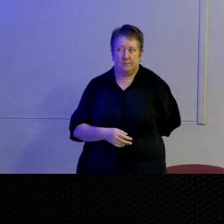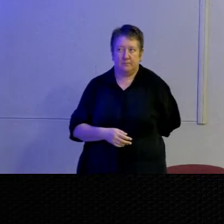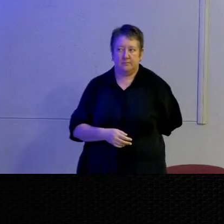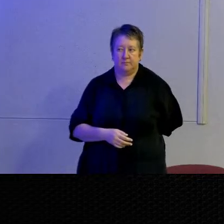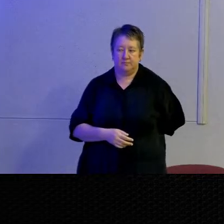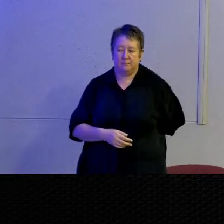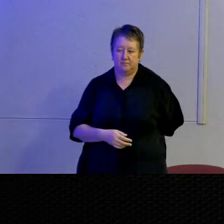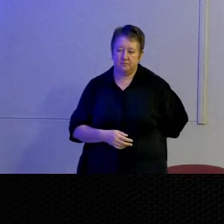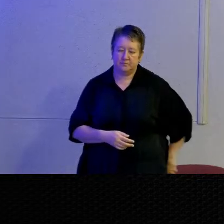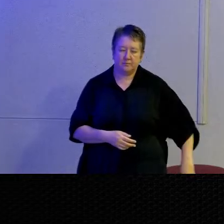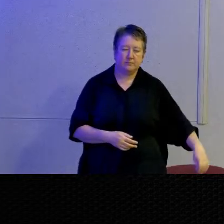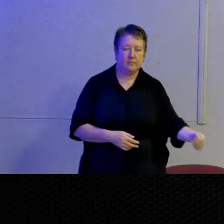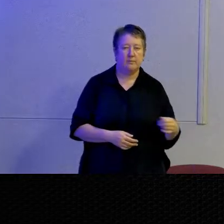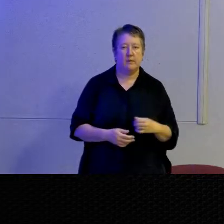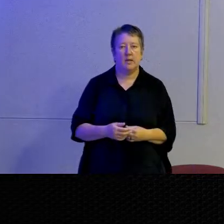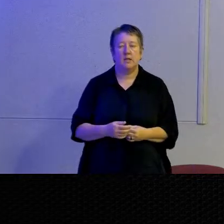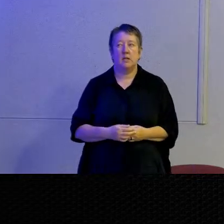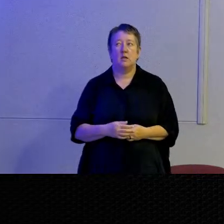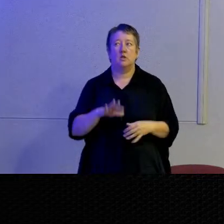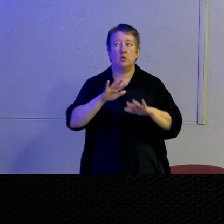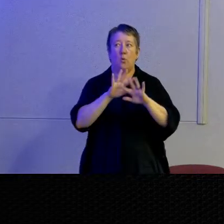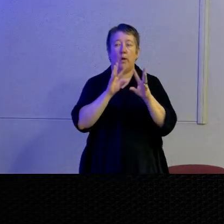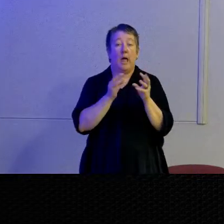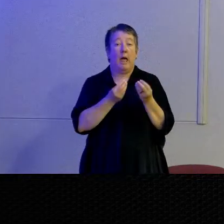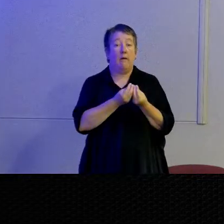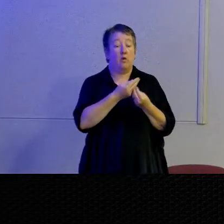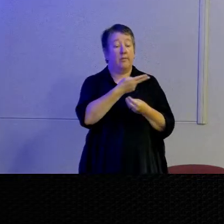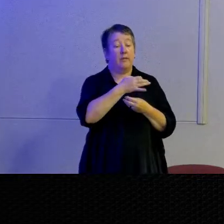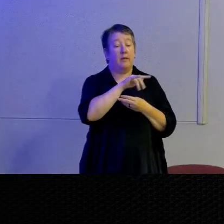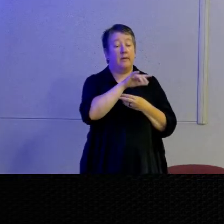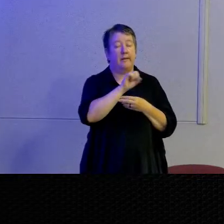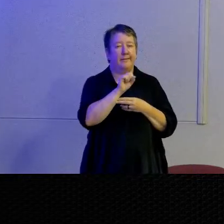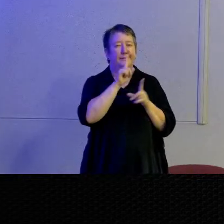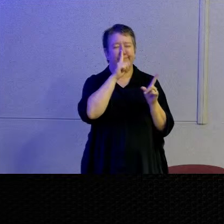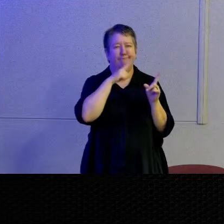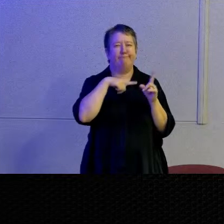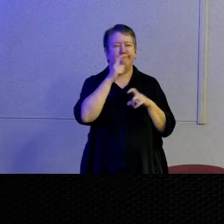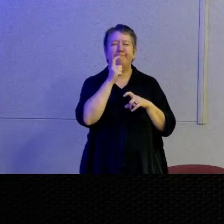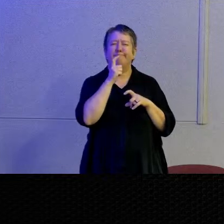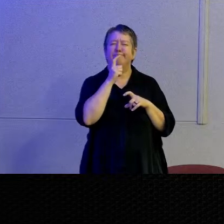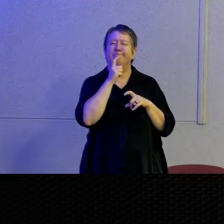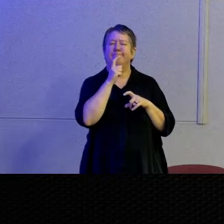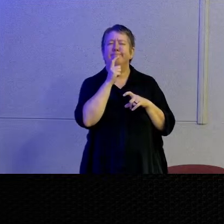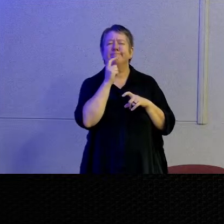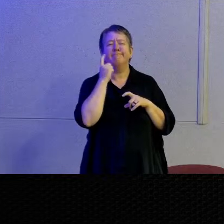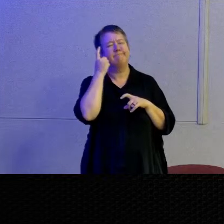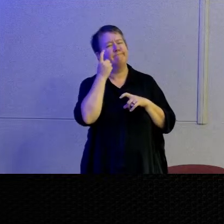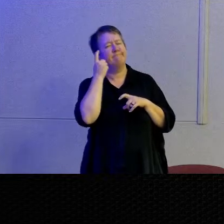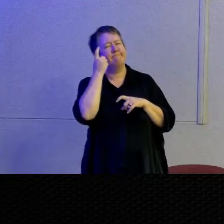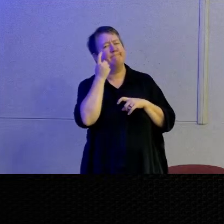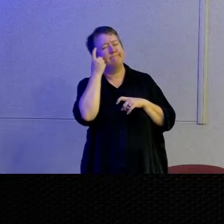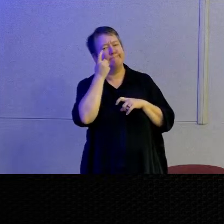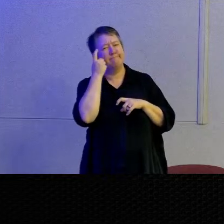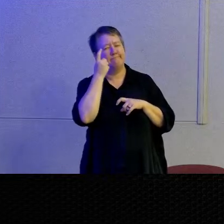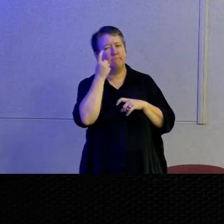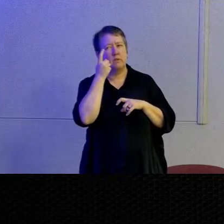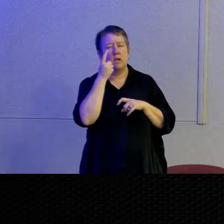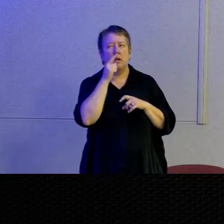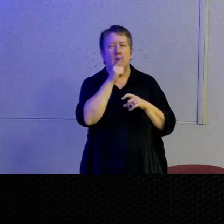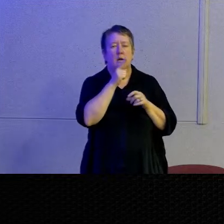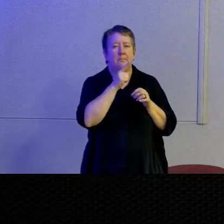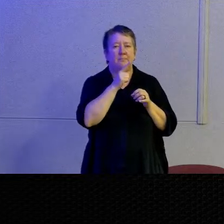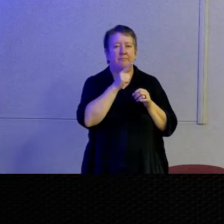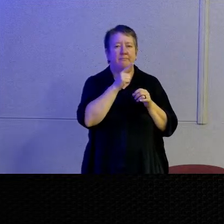So I would say that everything about the Higgs is puzzling. There's a pattern of couplings to fundamental